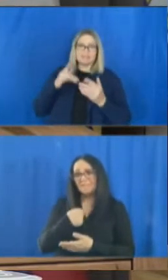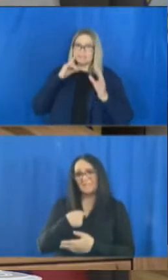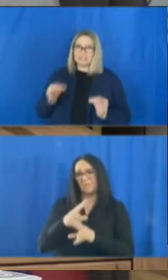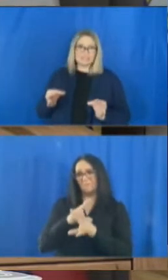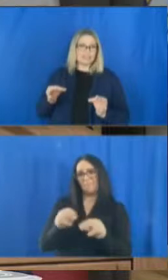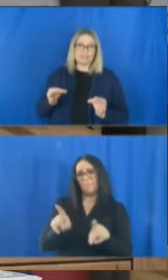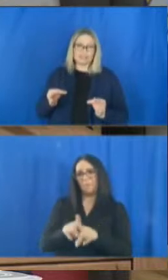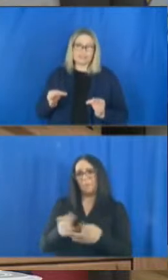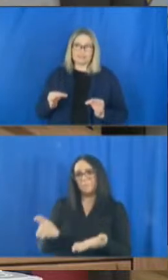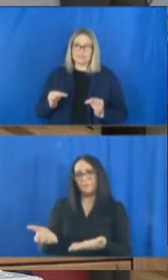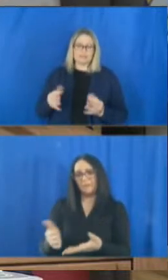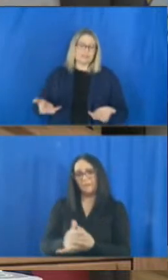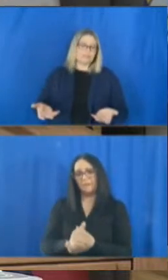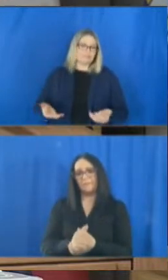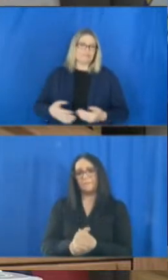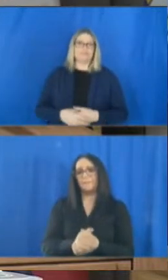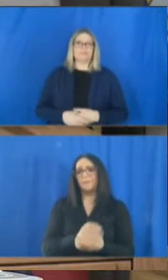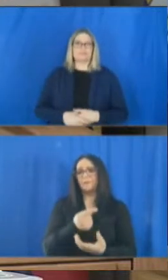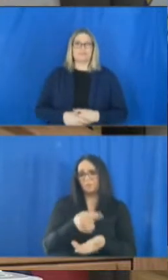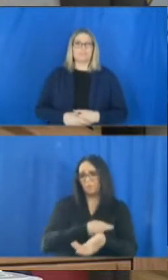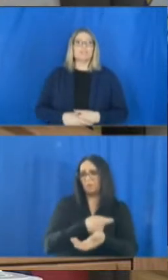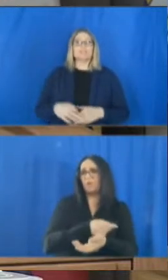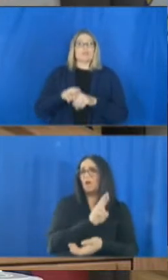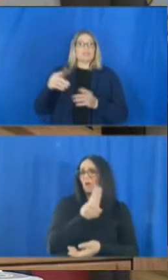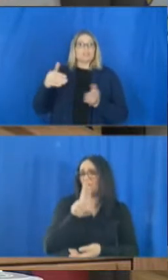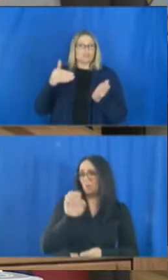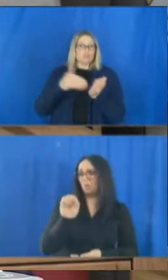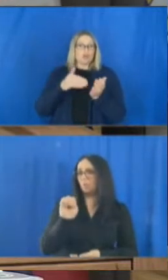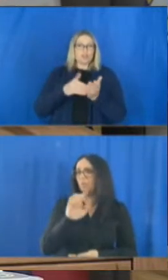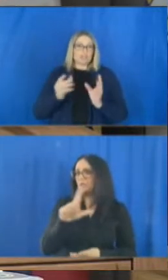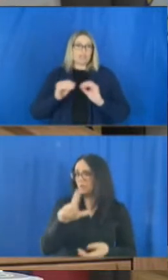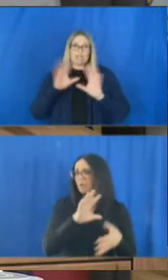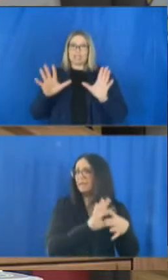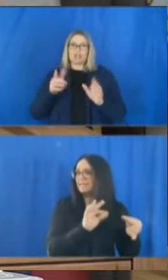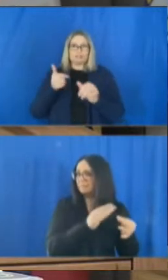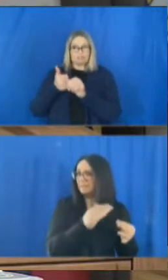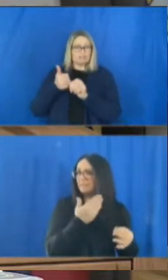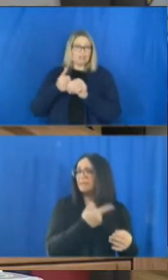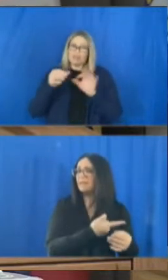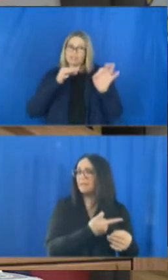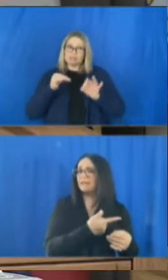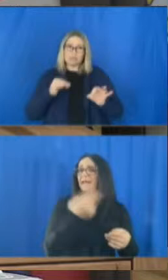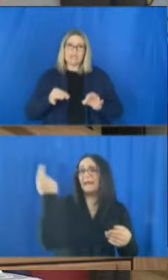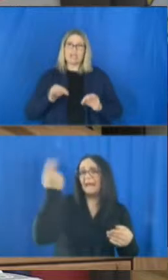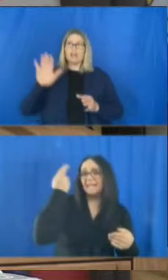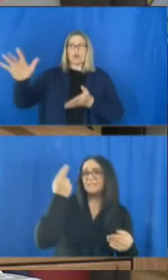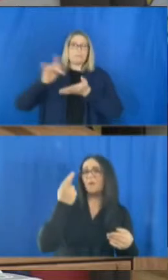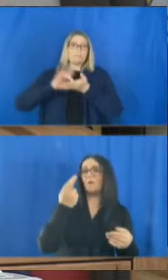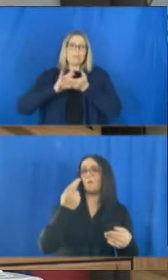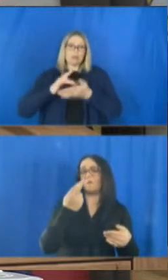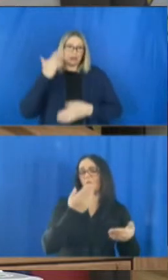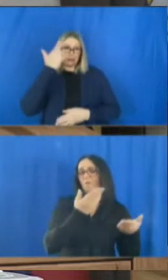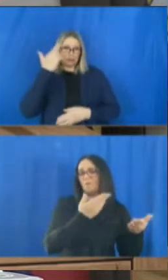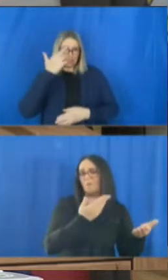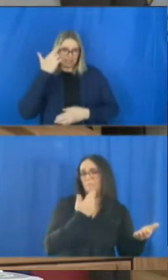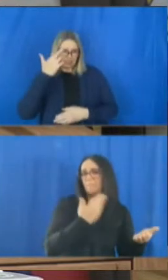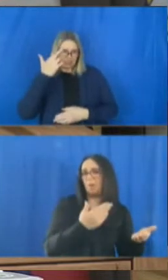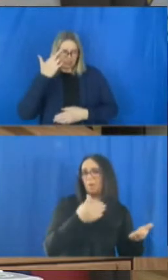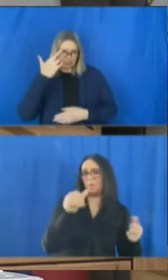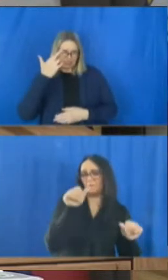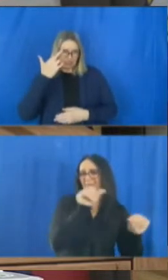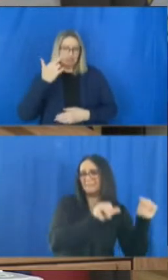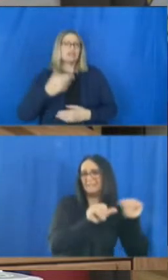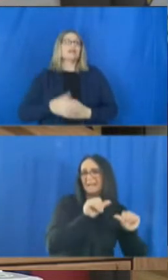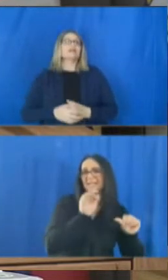assessed to allow this to move forward. But the additional part of it is that people need to be able to, who